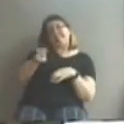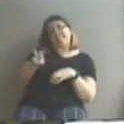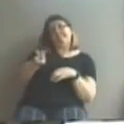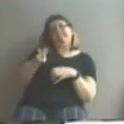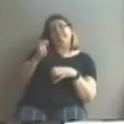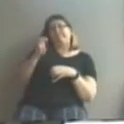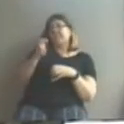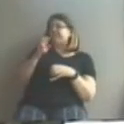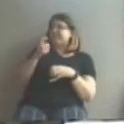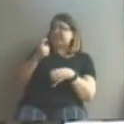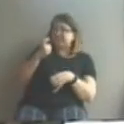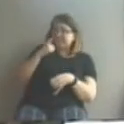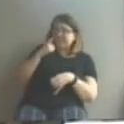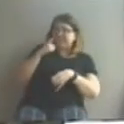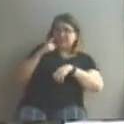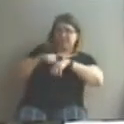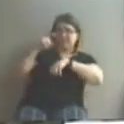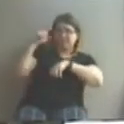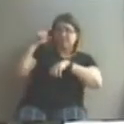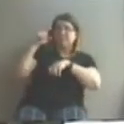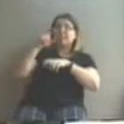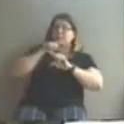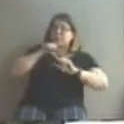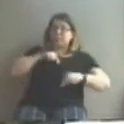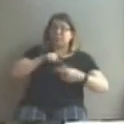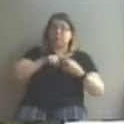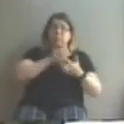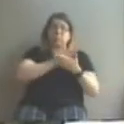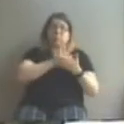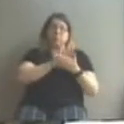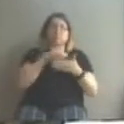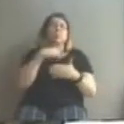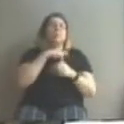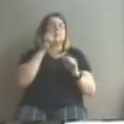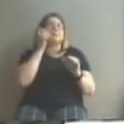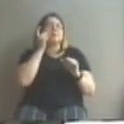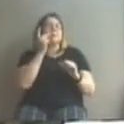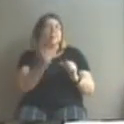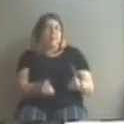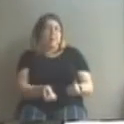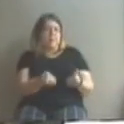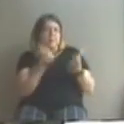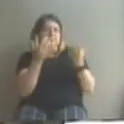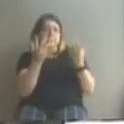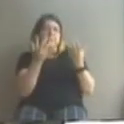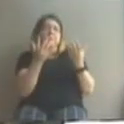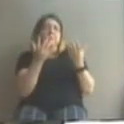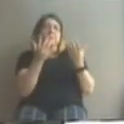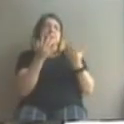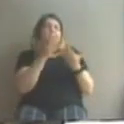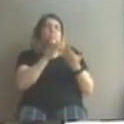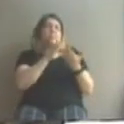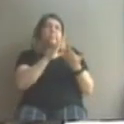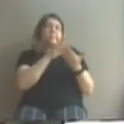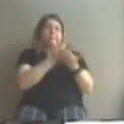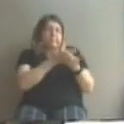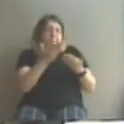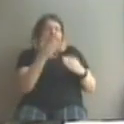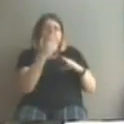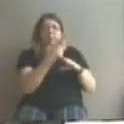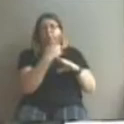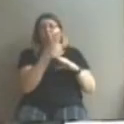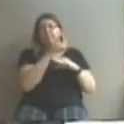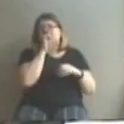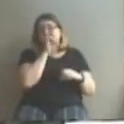just-in-time model that can be very responsive to schools, because we can see how much supplies, or how much supplies they are actually